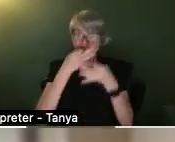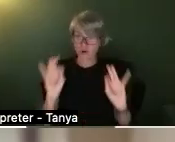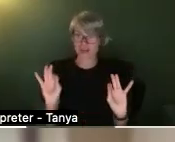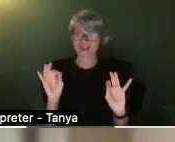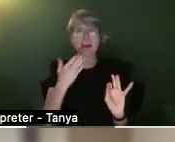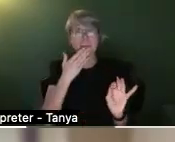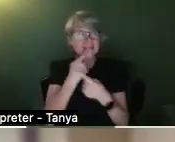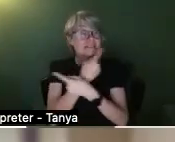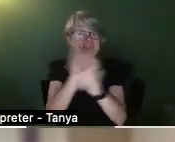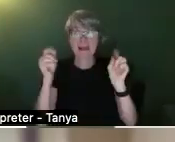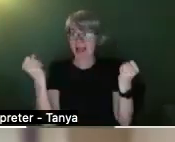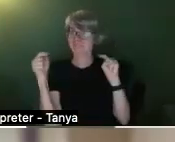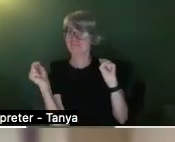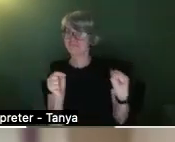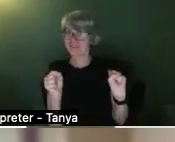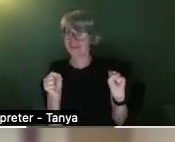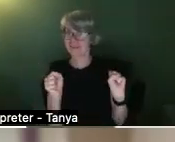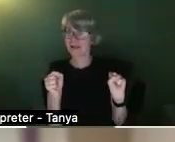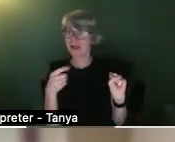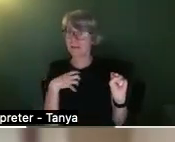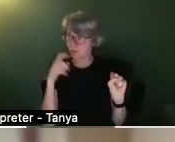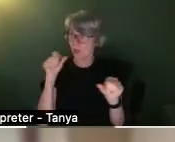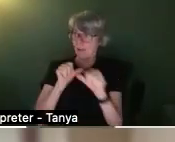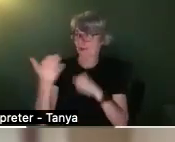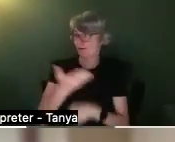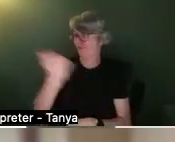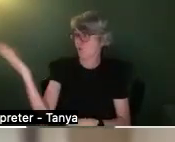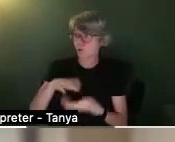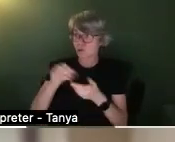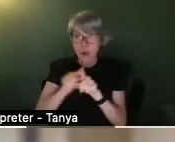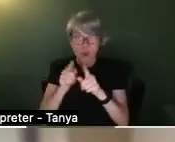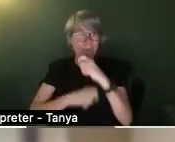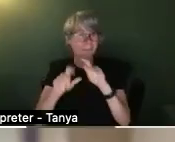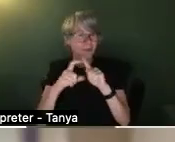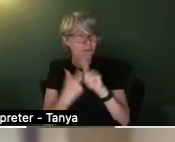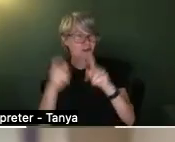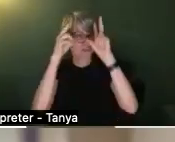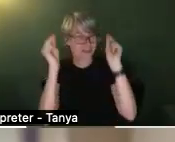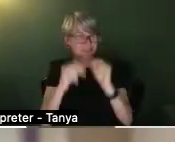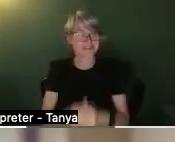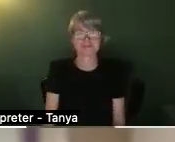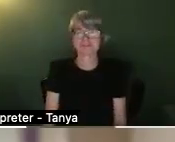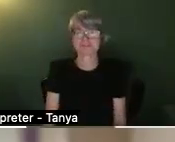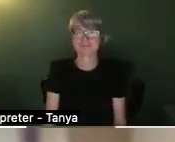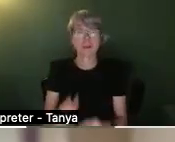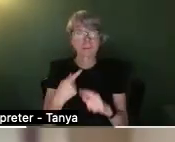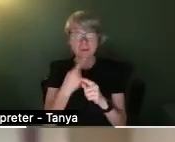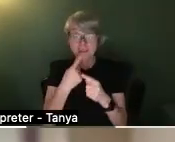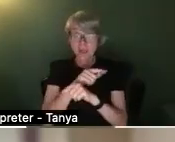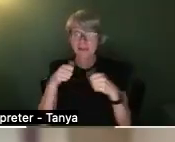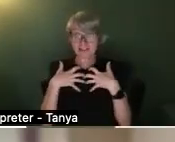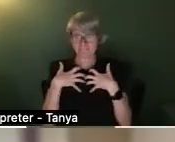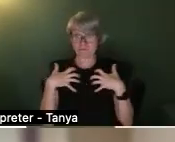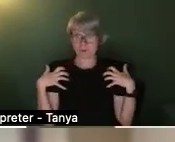these resources and help spread the word to make health education better for students. Please also tell people about the framework. Even